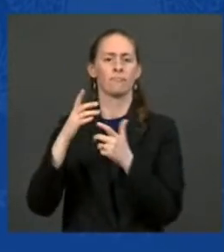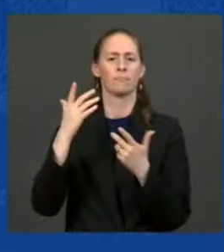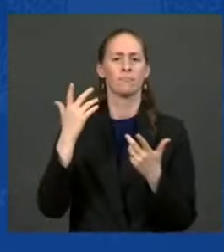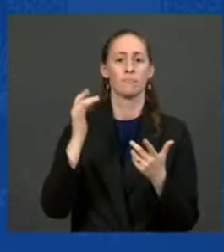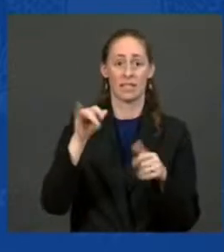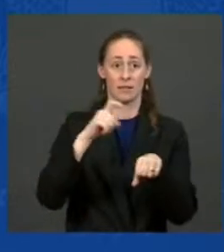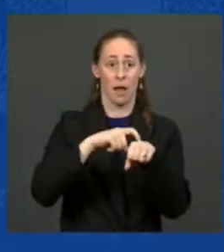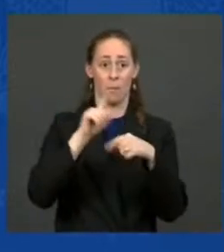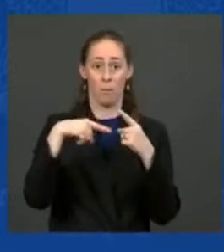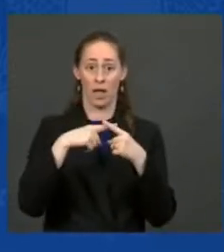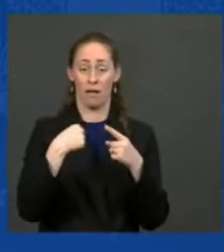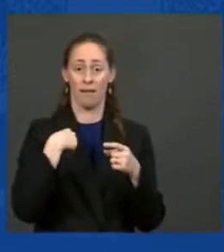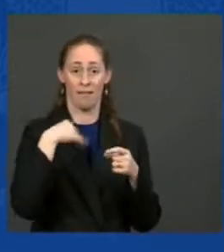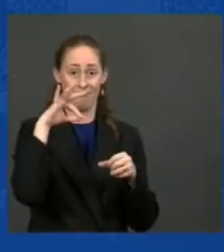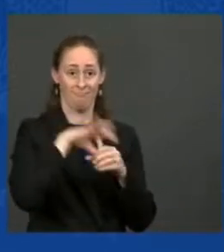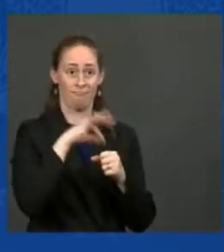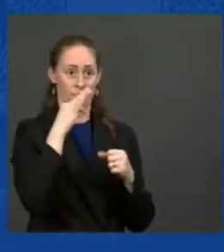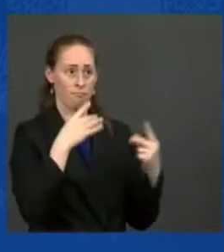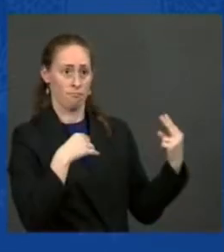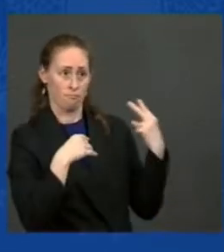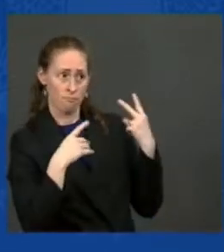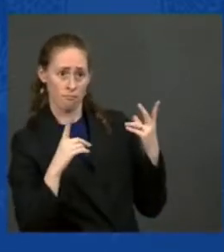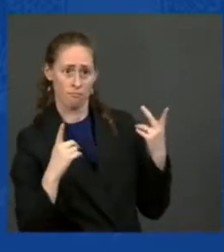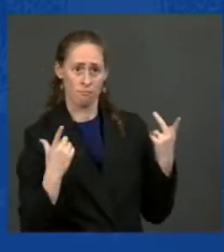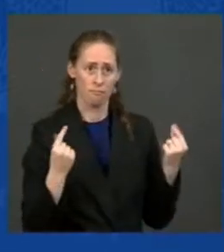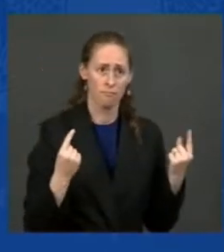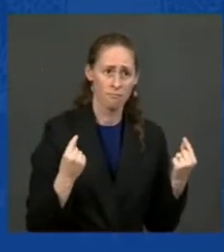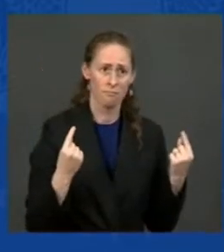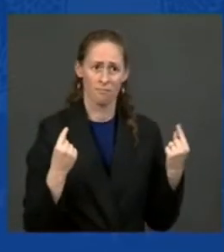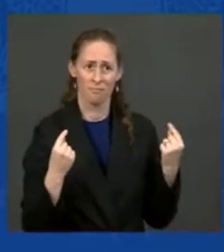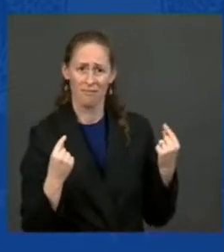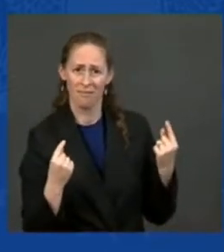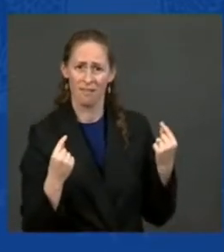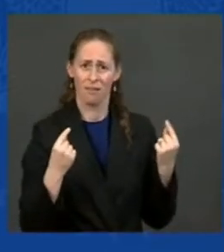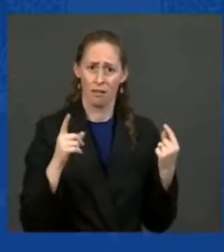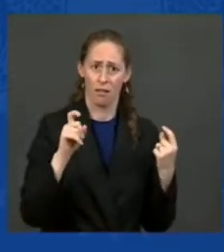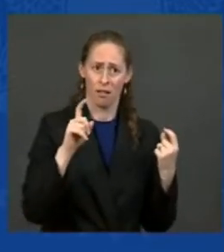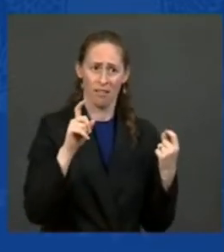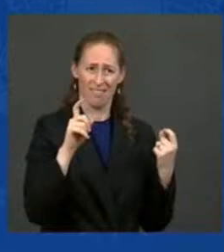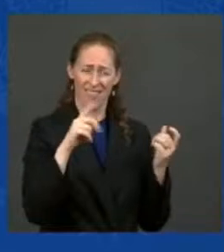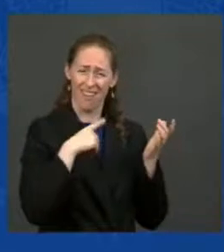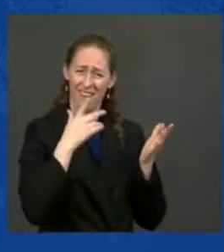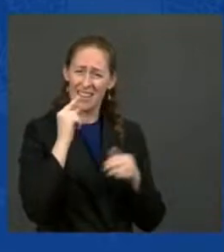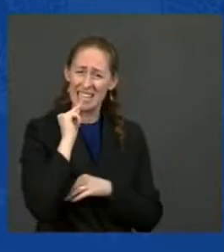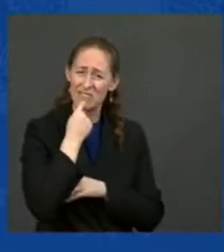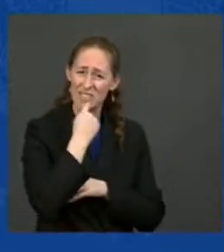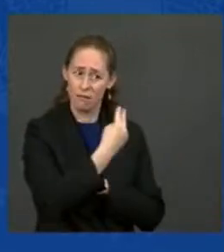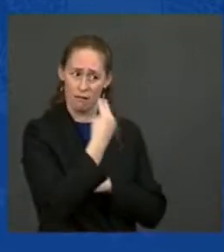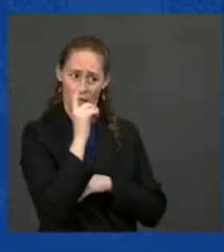still? The United States of America, do we mean it?